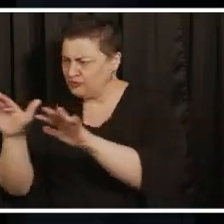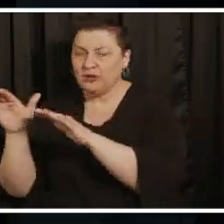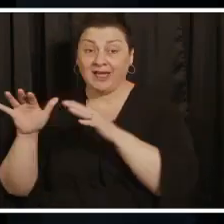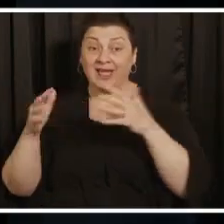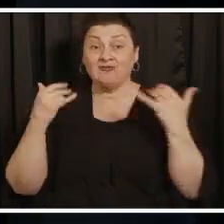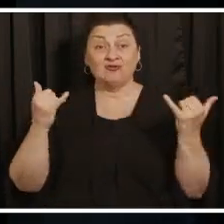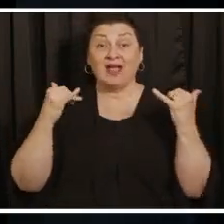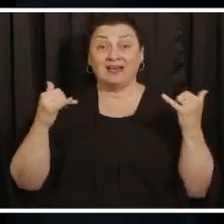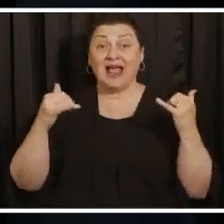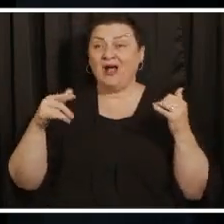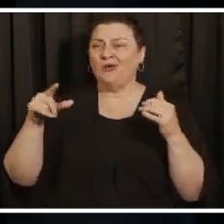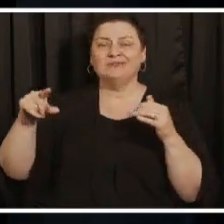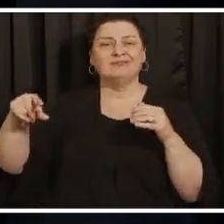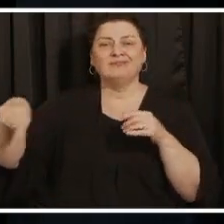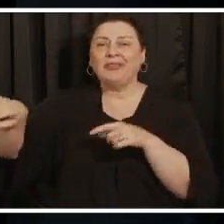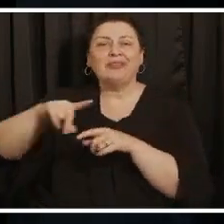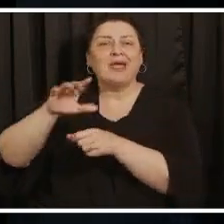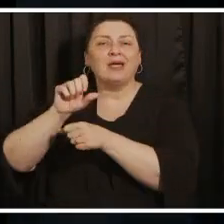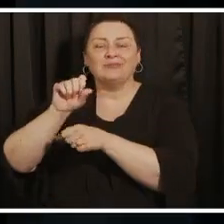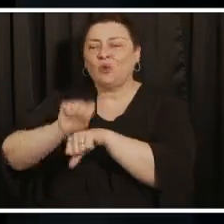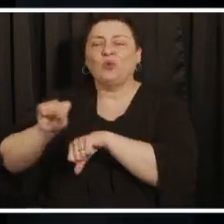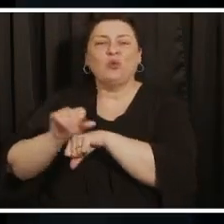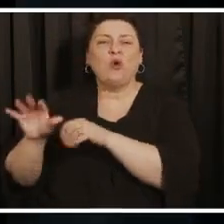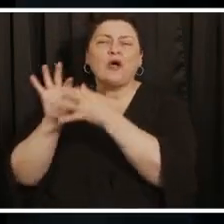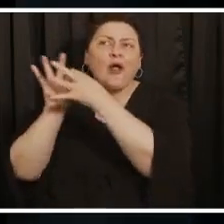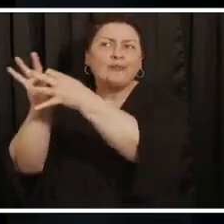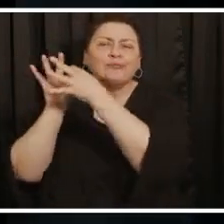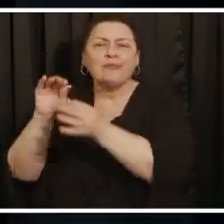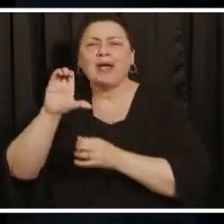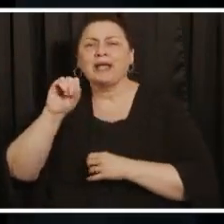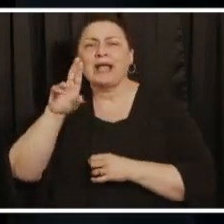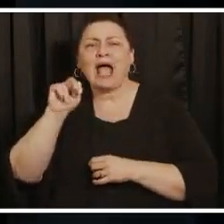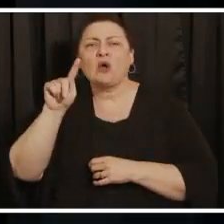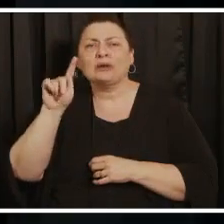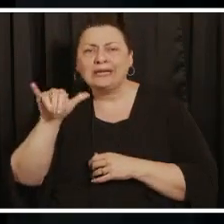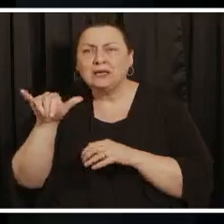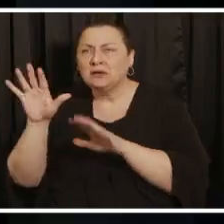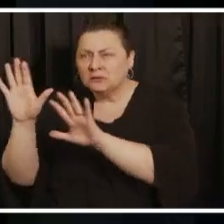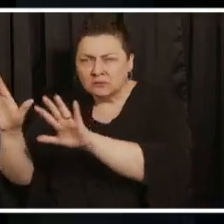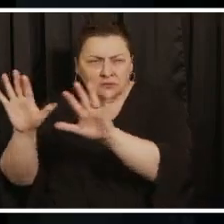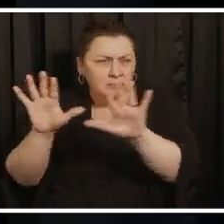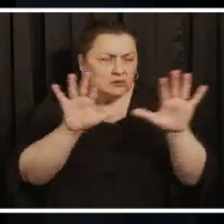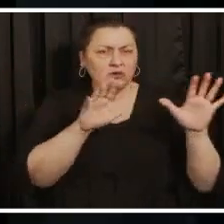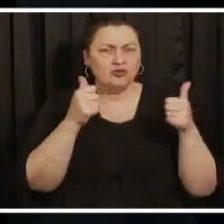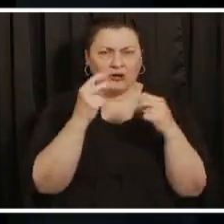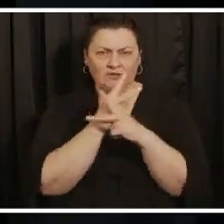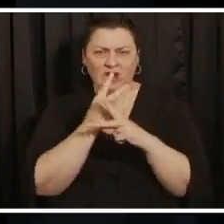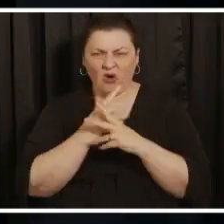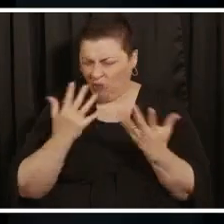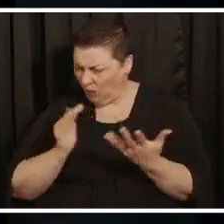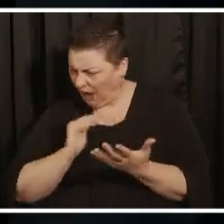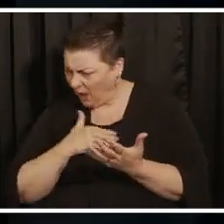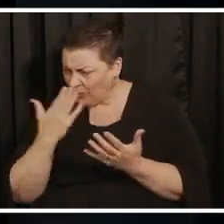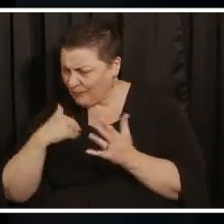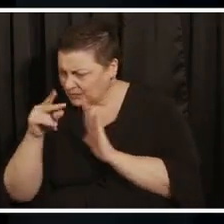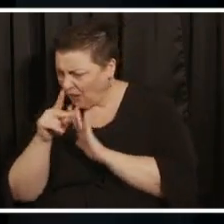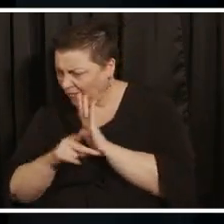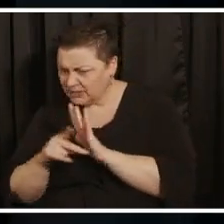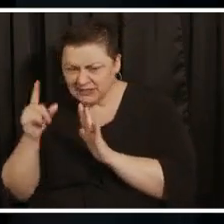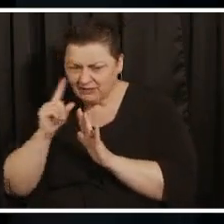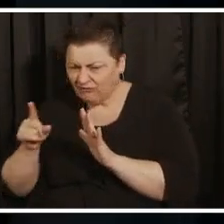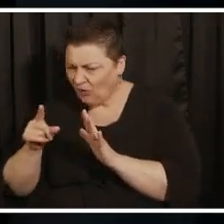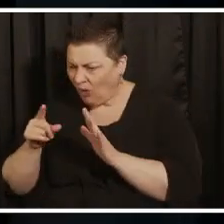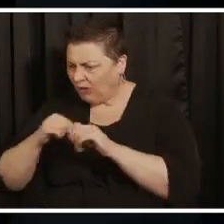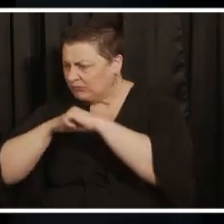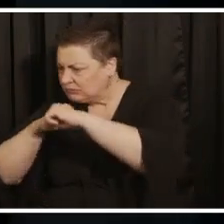of policies that work in their area. The state is supporting those, meaning, of course, we support mask wearing, that's in our guidelines, but we financially